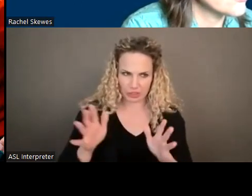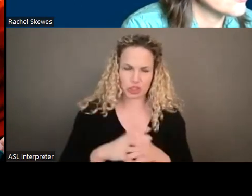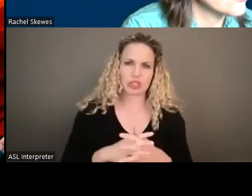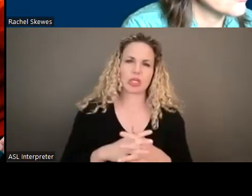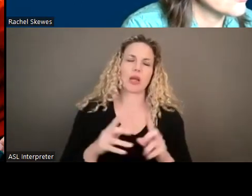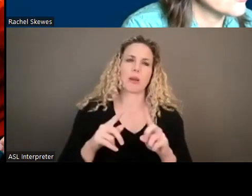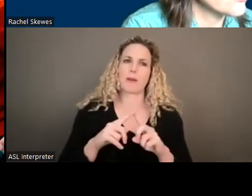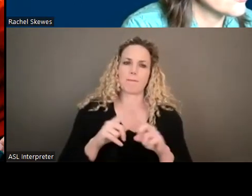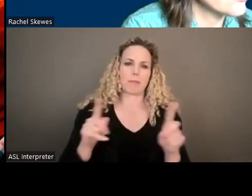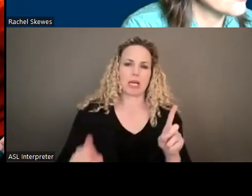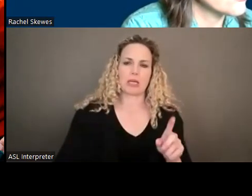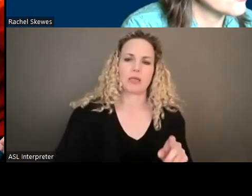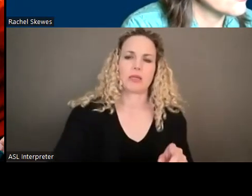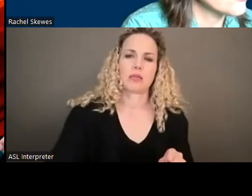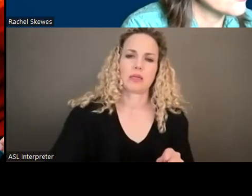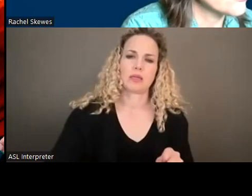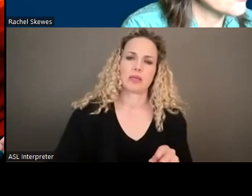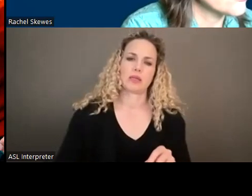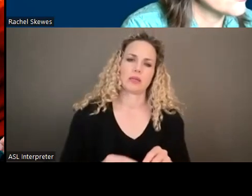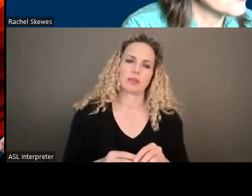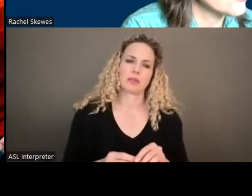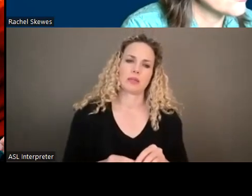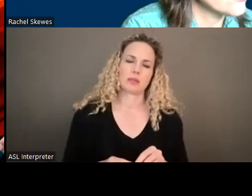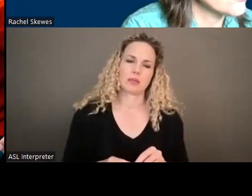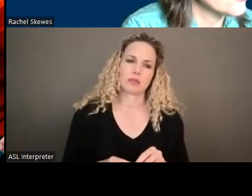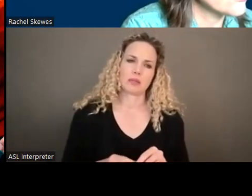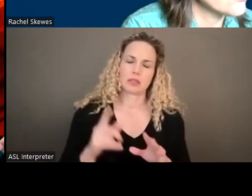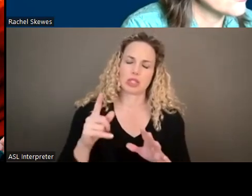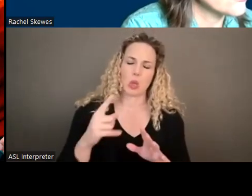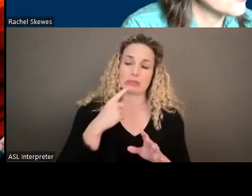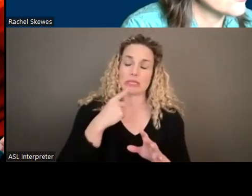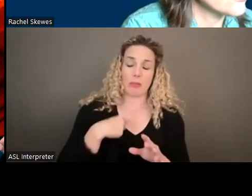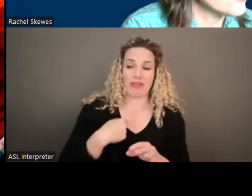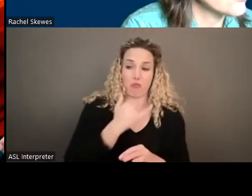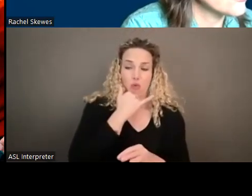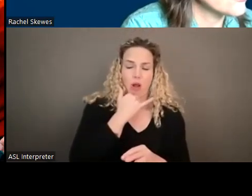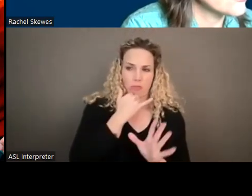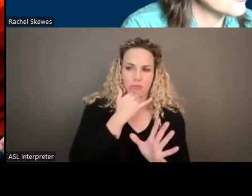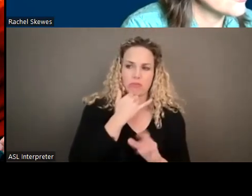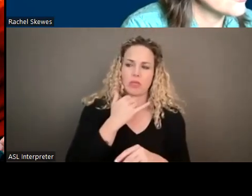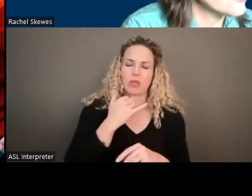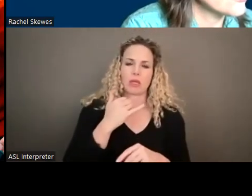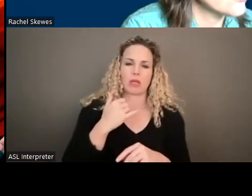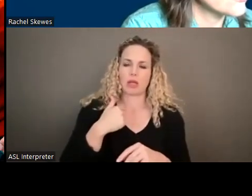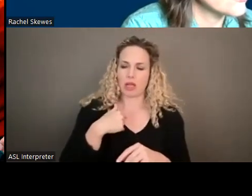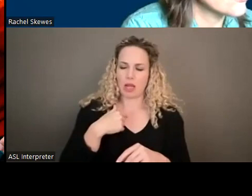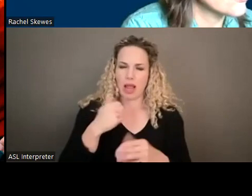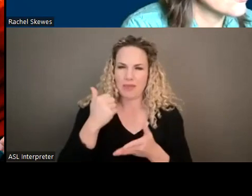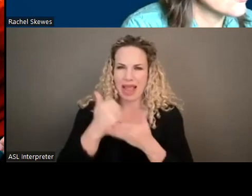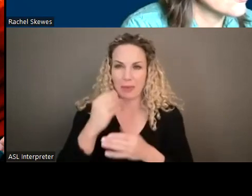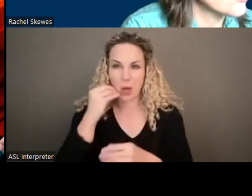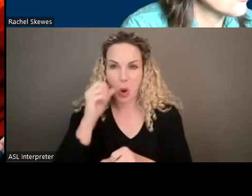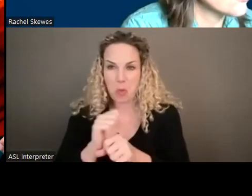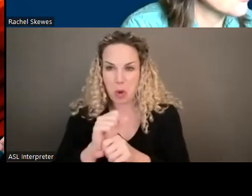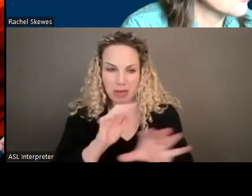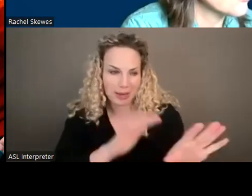But did they say, so correct me if I'm wrong, because I might be wrong, because I'm helping with homework and listening.